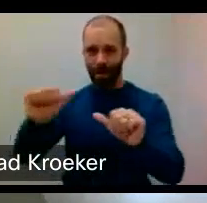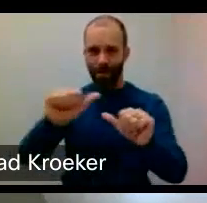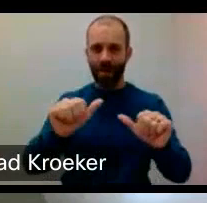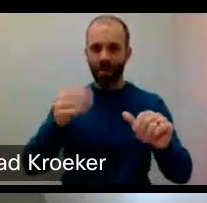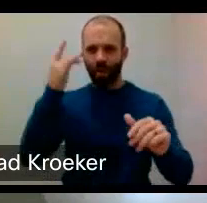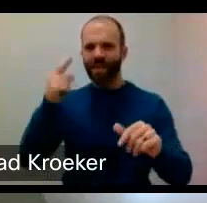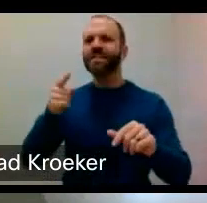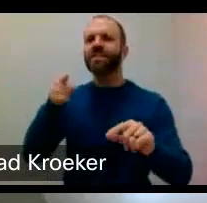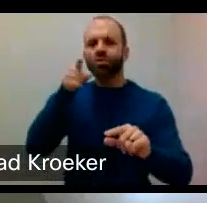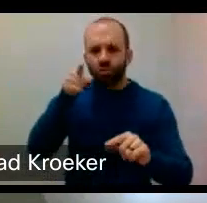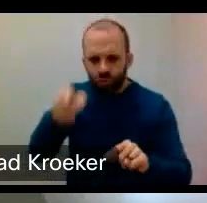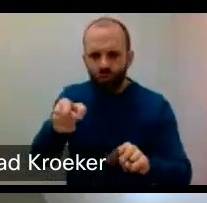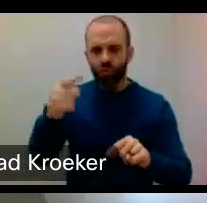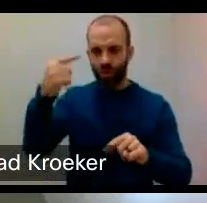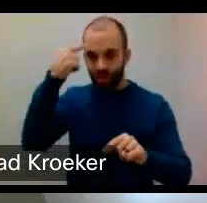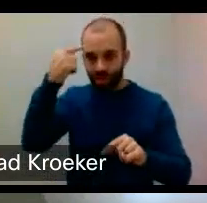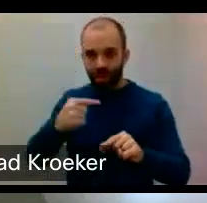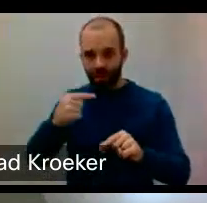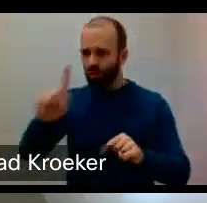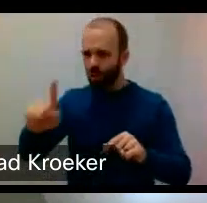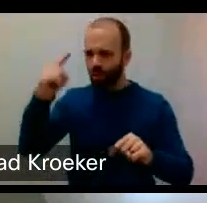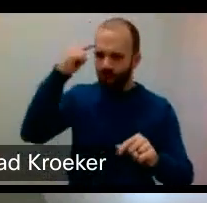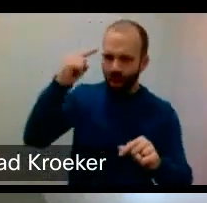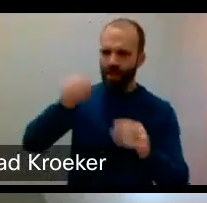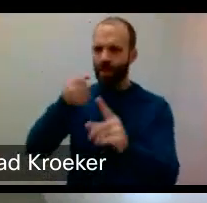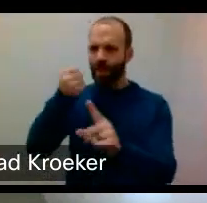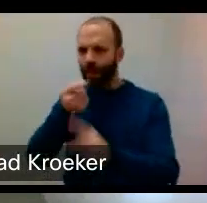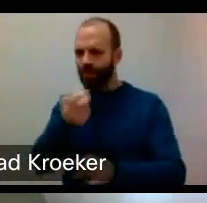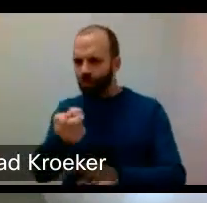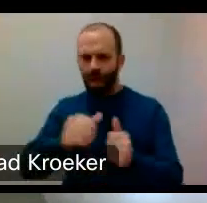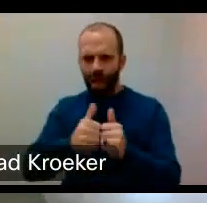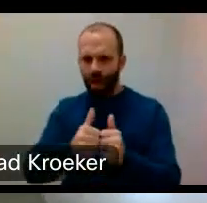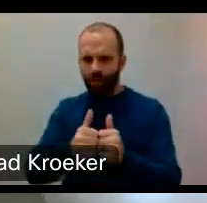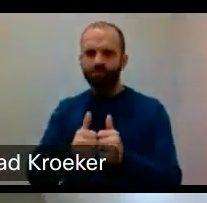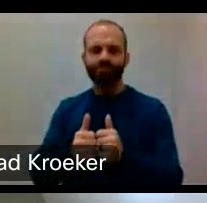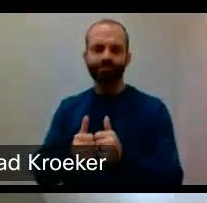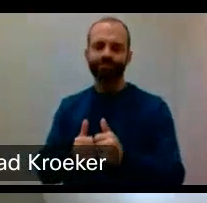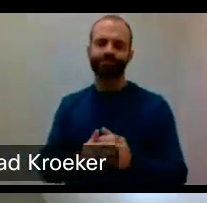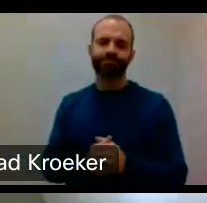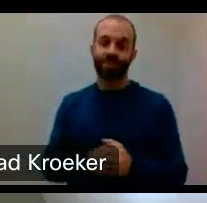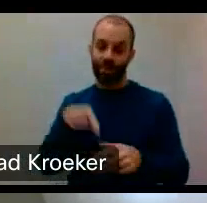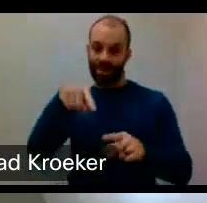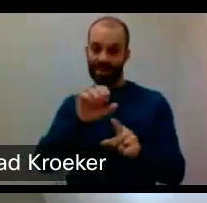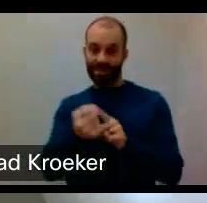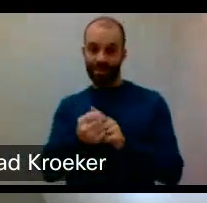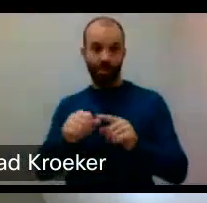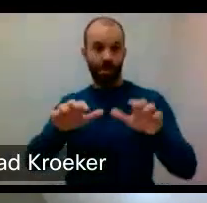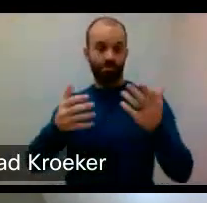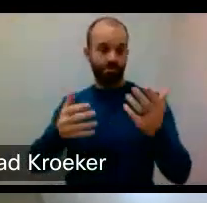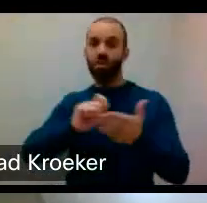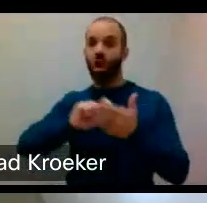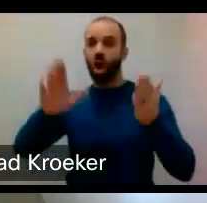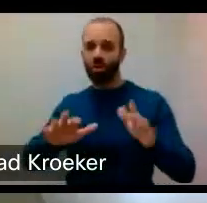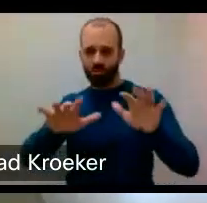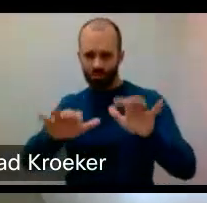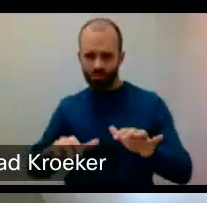what you learned, and how it impacted you. So in this case, the author pulled out the idea that